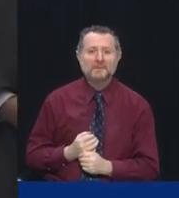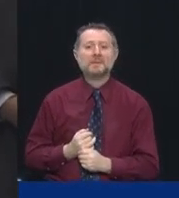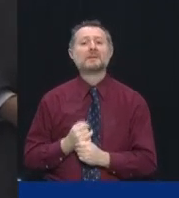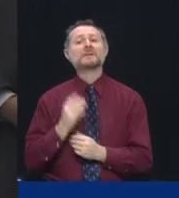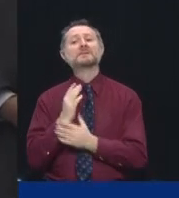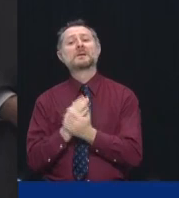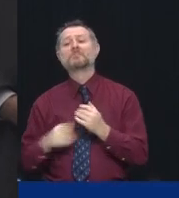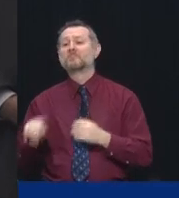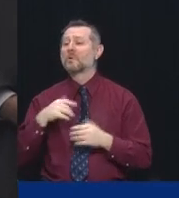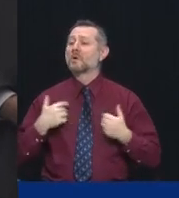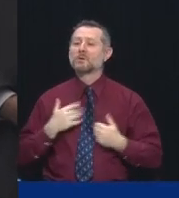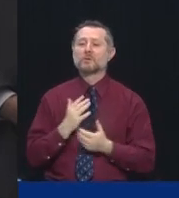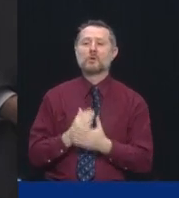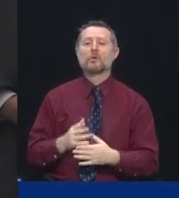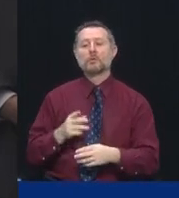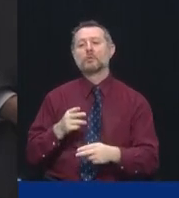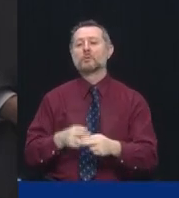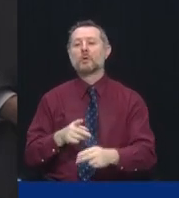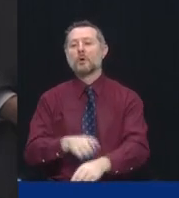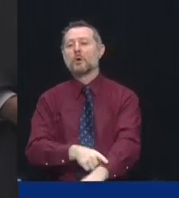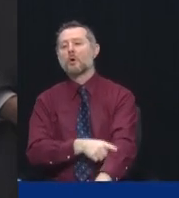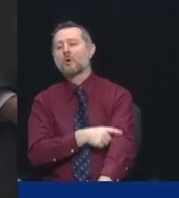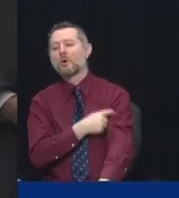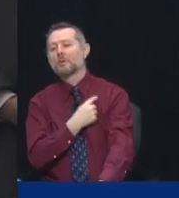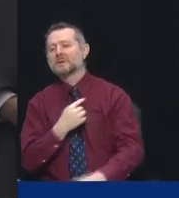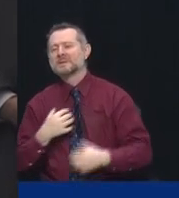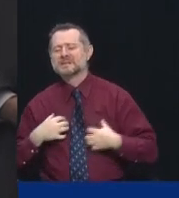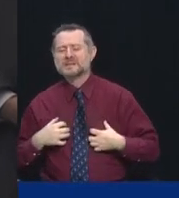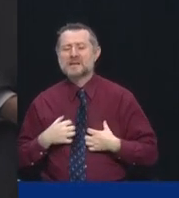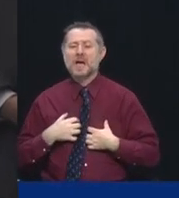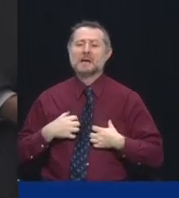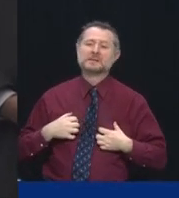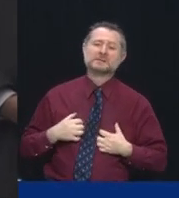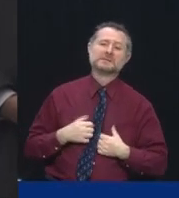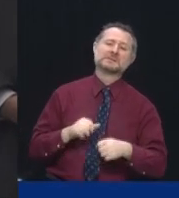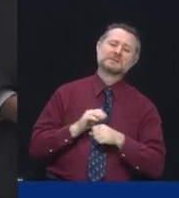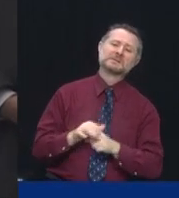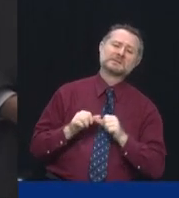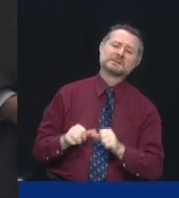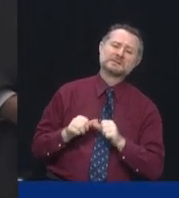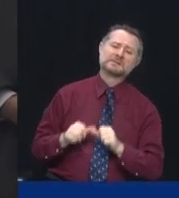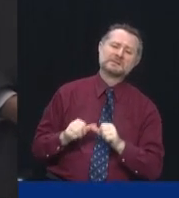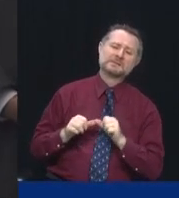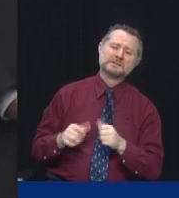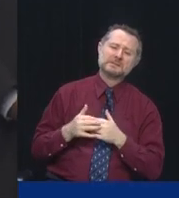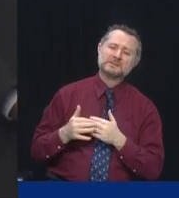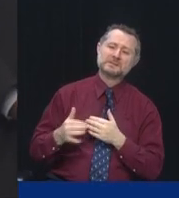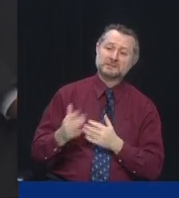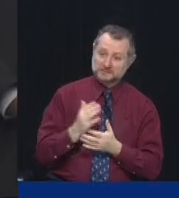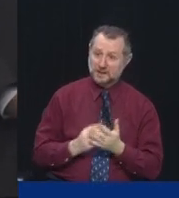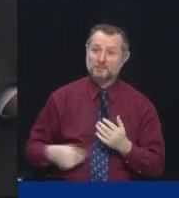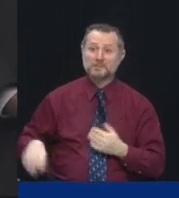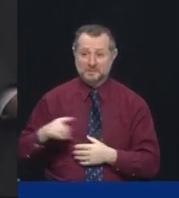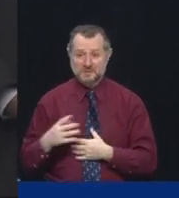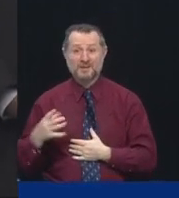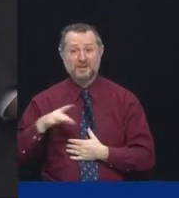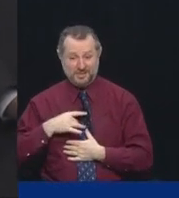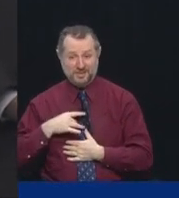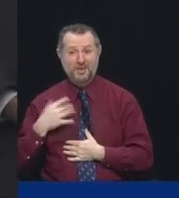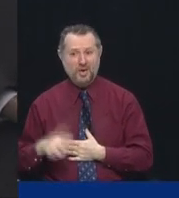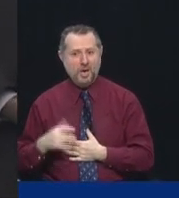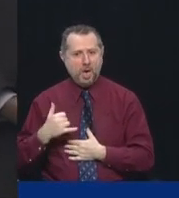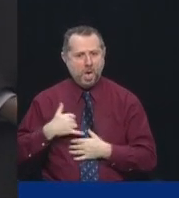haul syndrome. There's a group of people who get COVID and it lingers for months